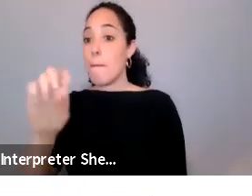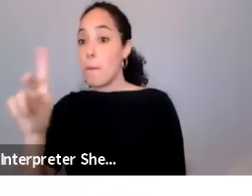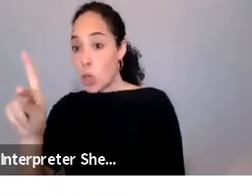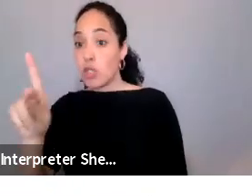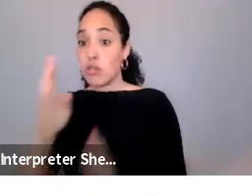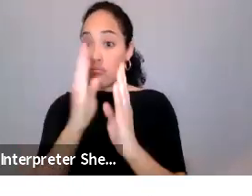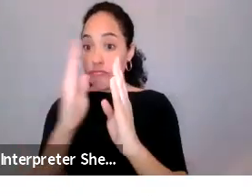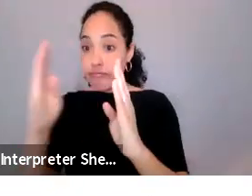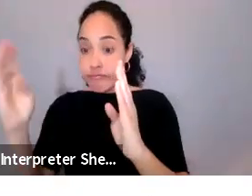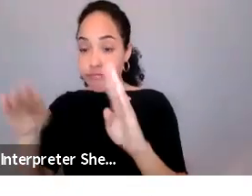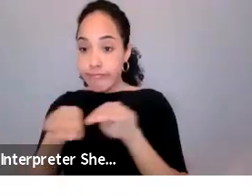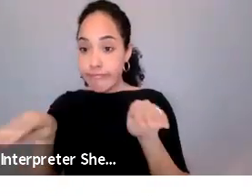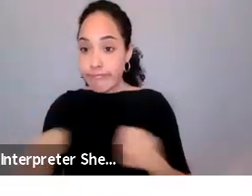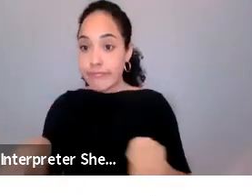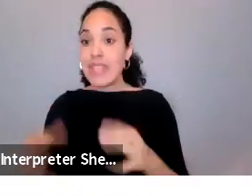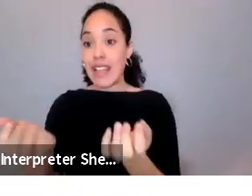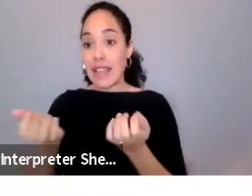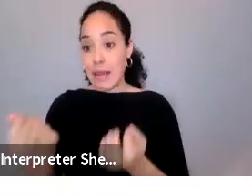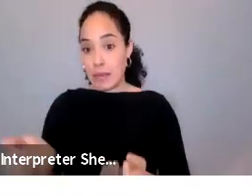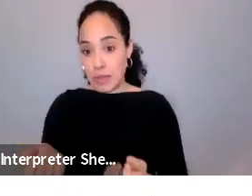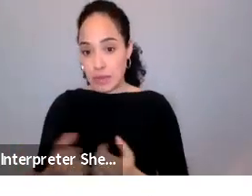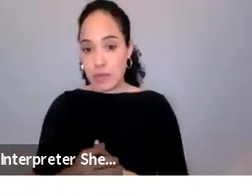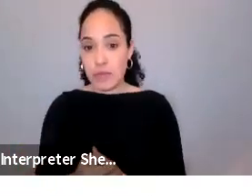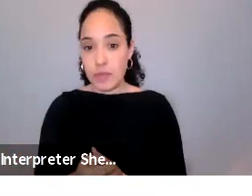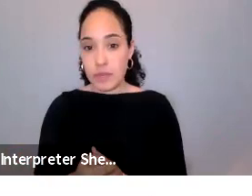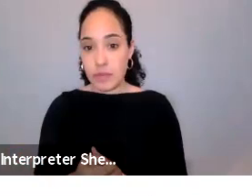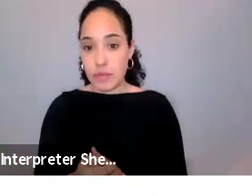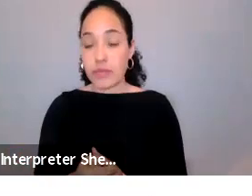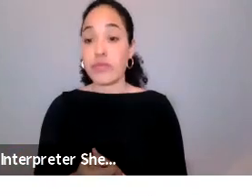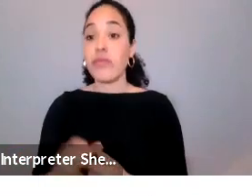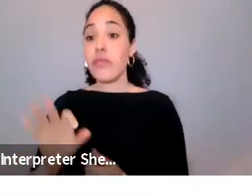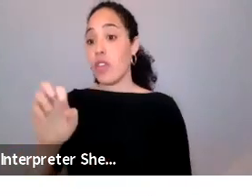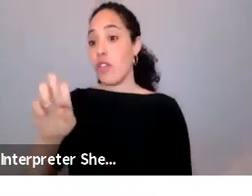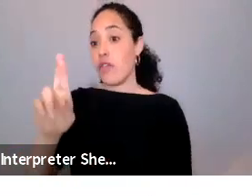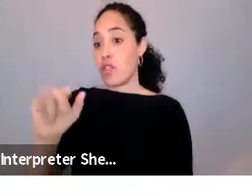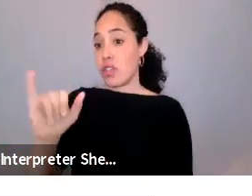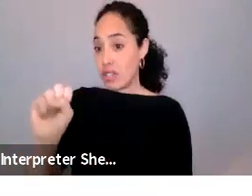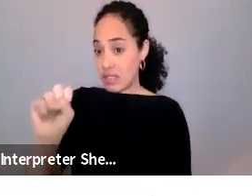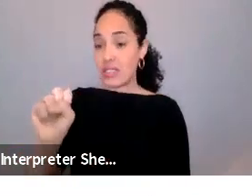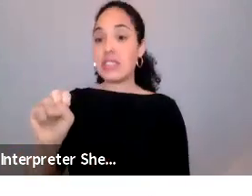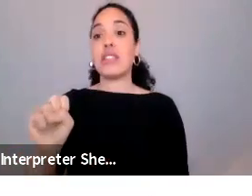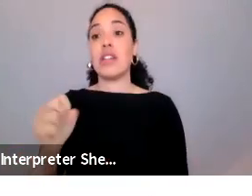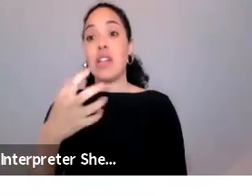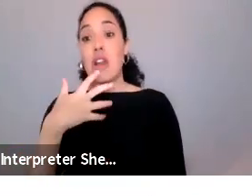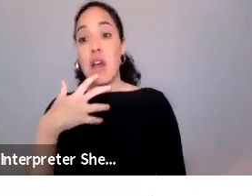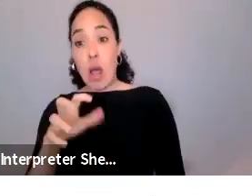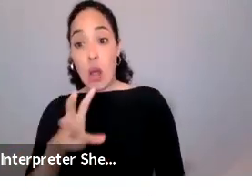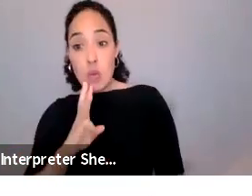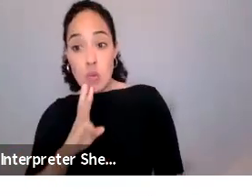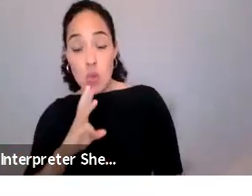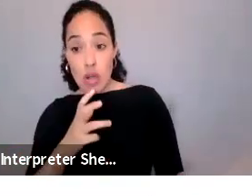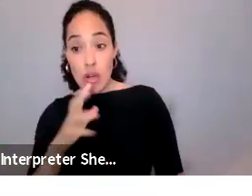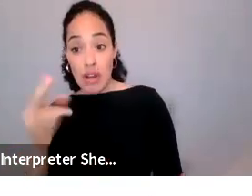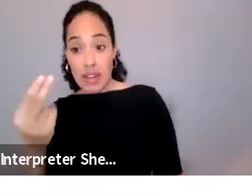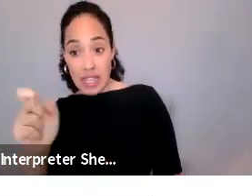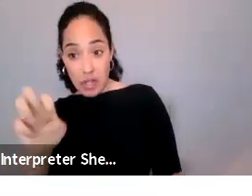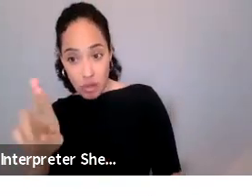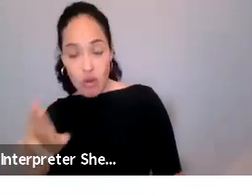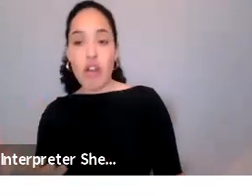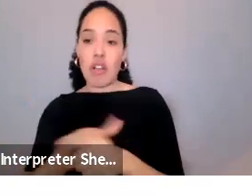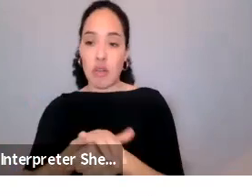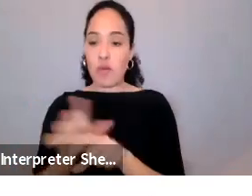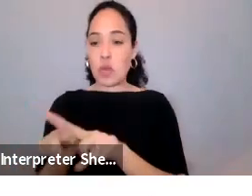often located in basements, such as a furnace, hot water heater, and circuit breaker, are also covered. Other items may be in